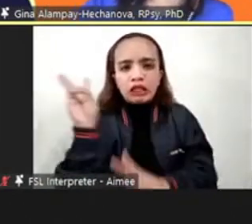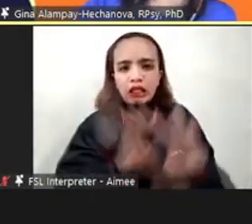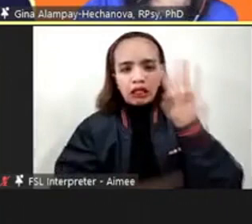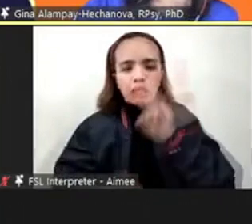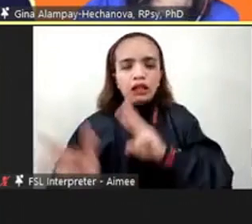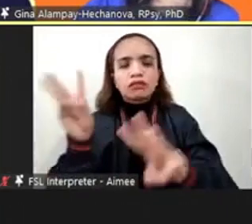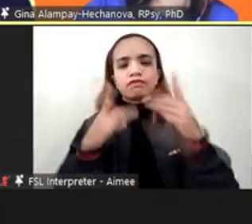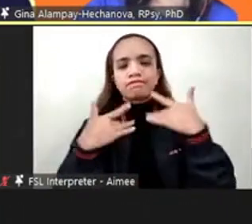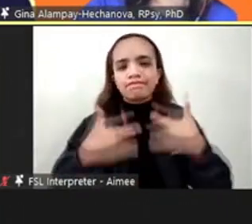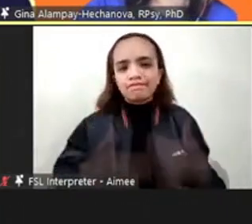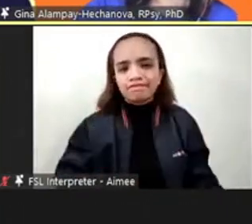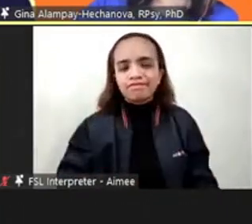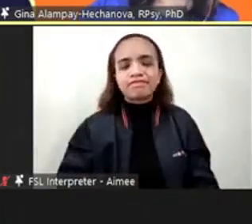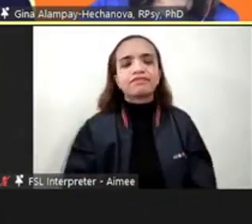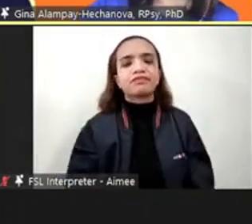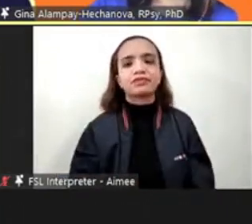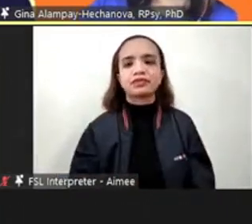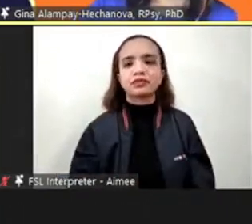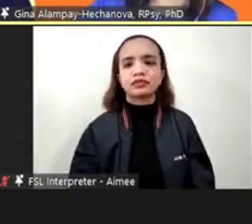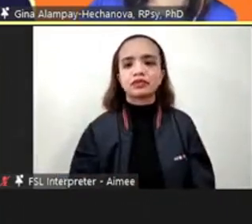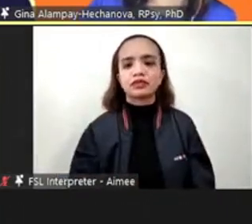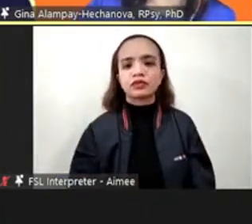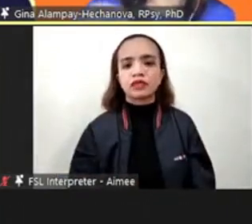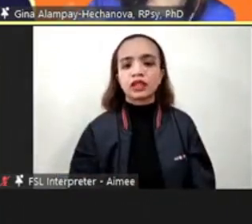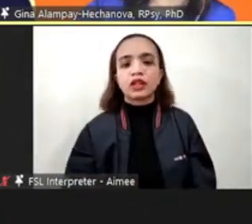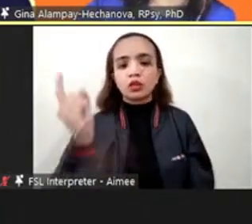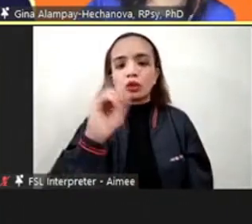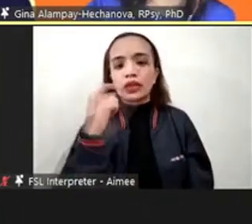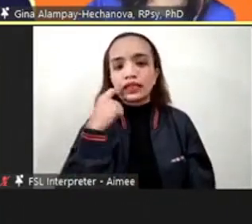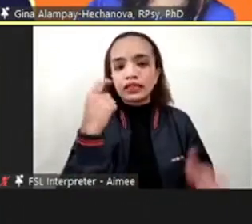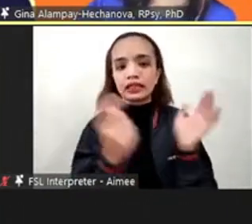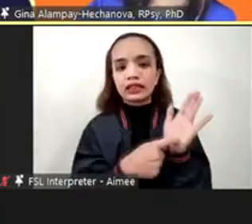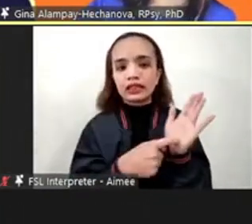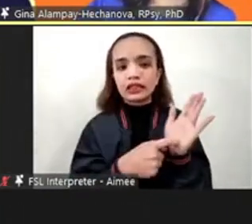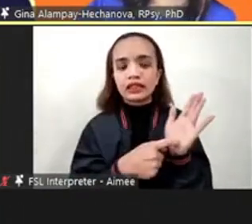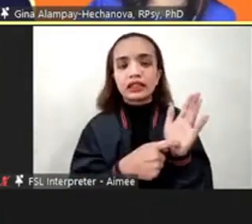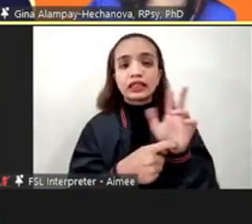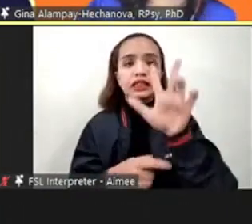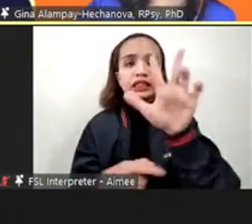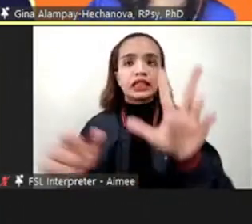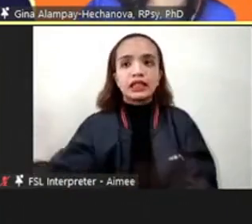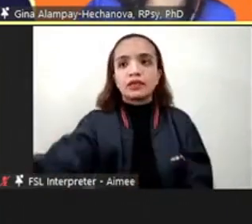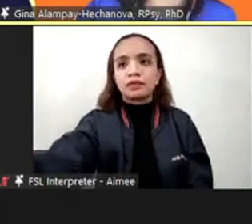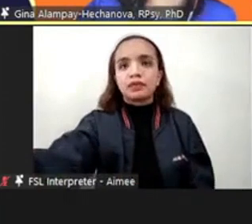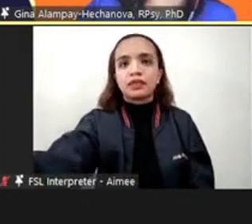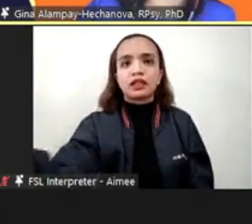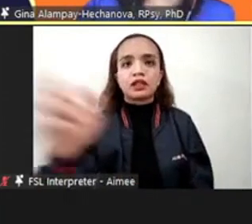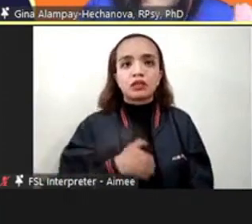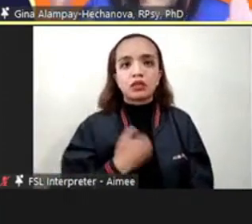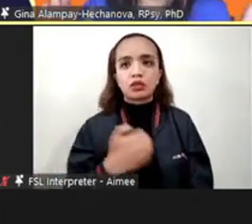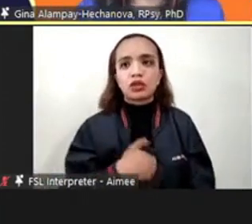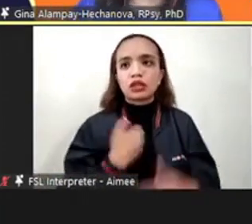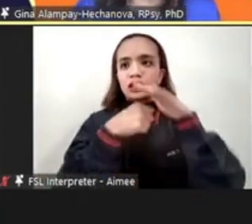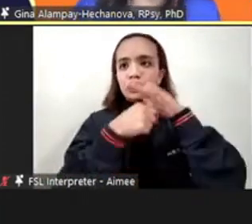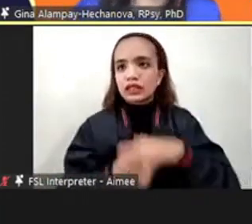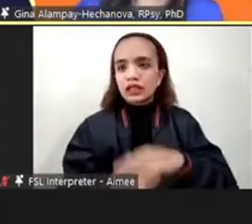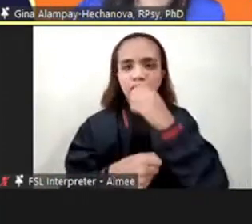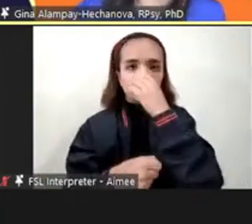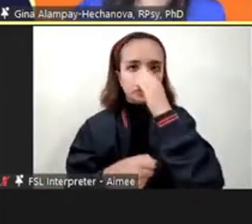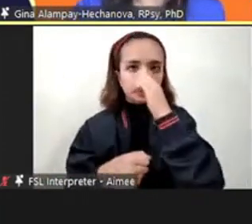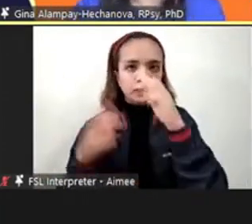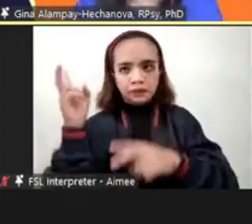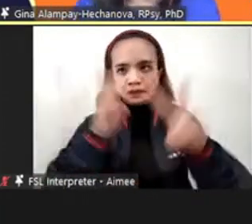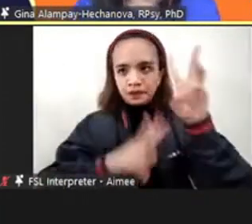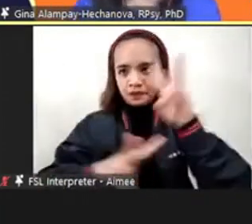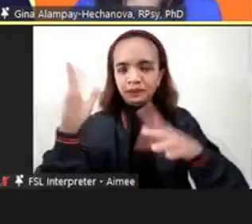So, ano napapansin niyo of these three emotions, stress, anxiety, and depression, saan pinakamadami